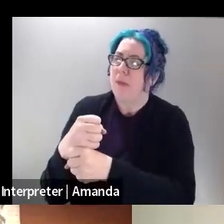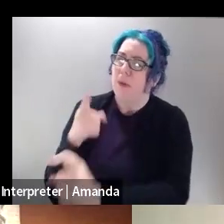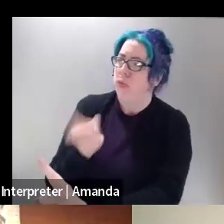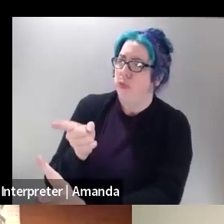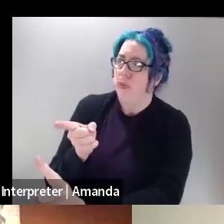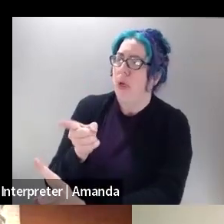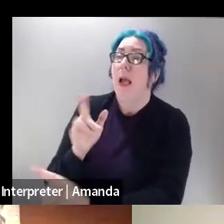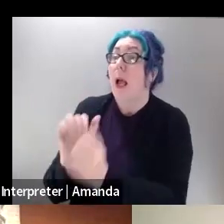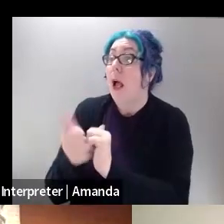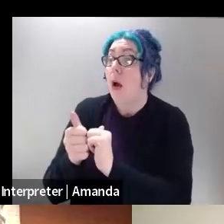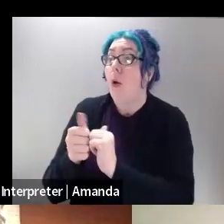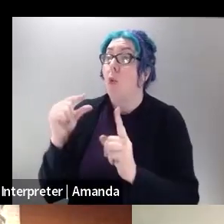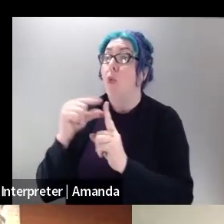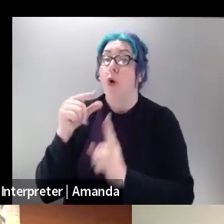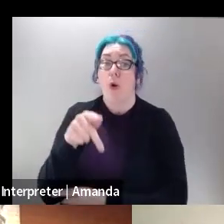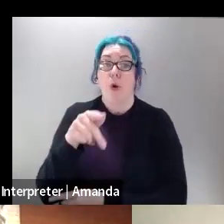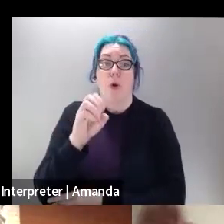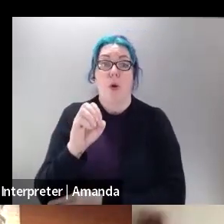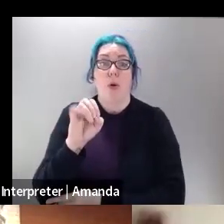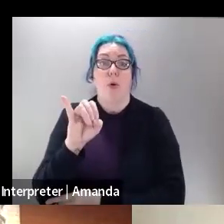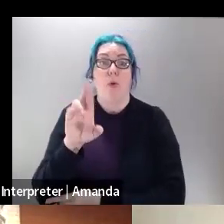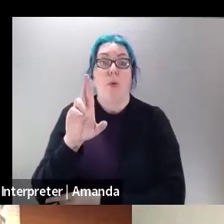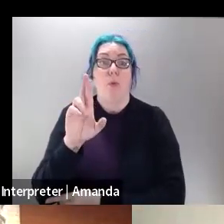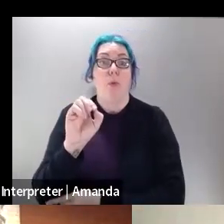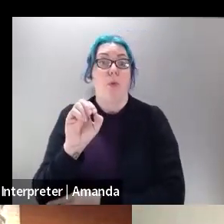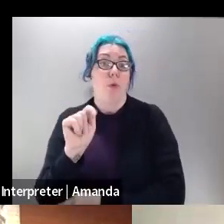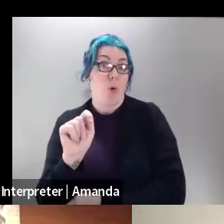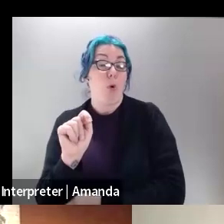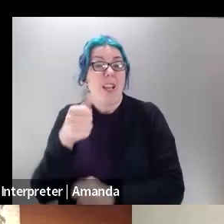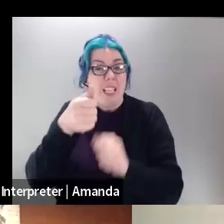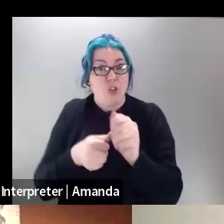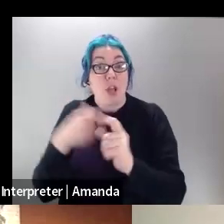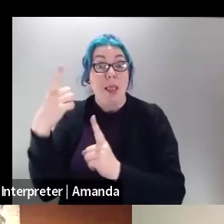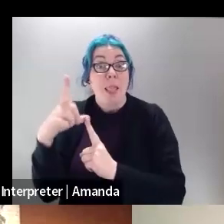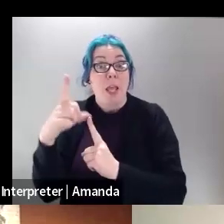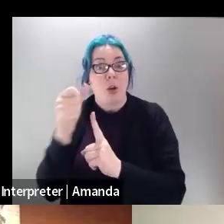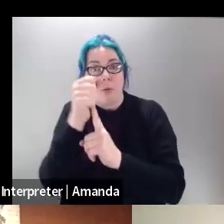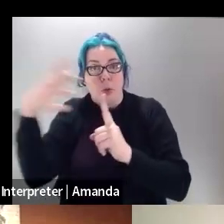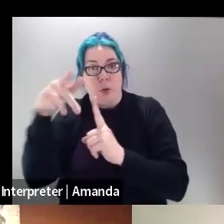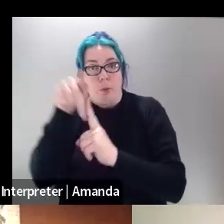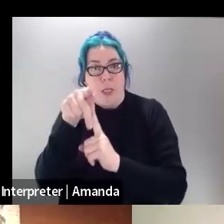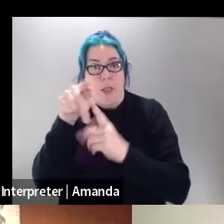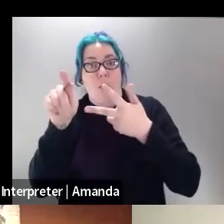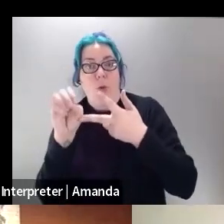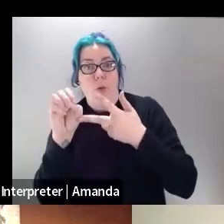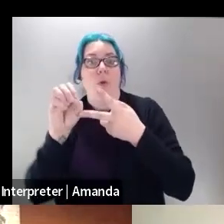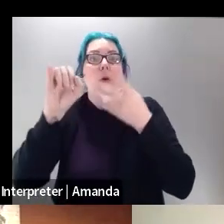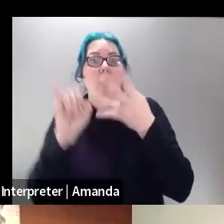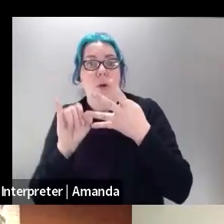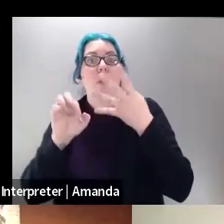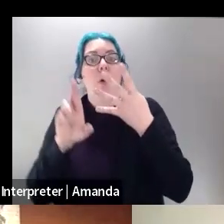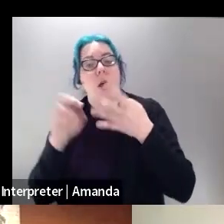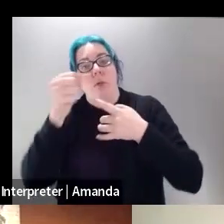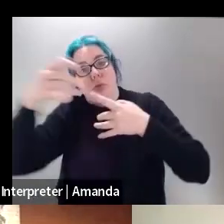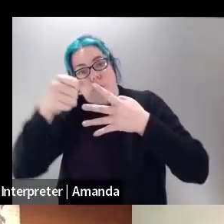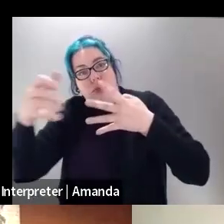working agreement on our wall this time is just the word Poirot, and each of the letters means something that alludes to a bigger conversation.